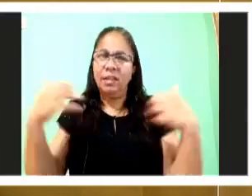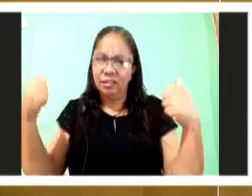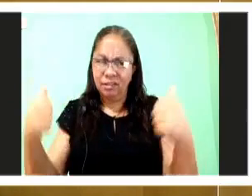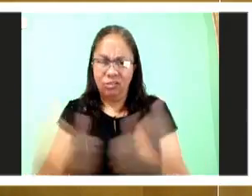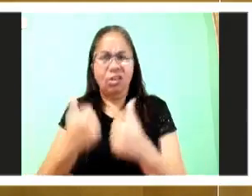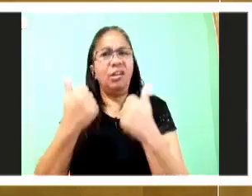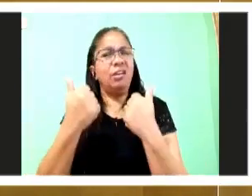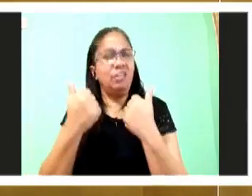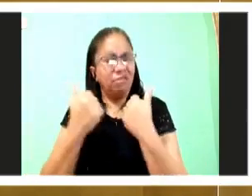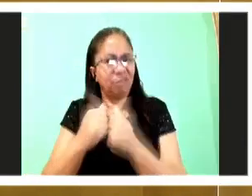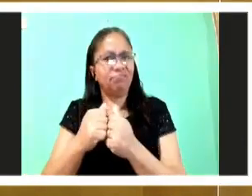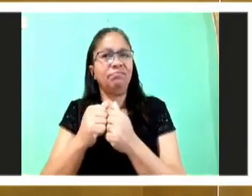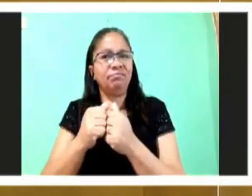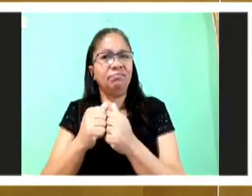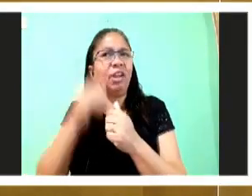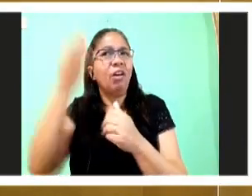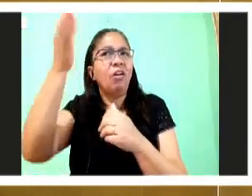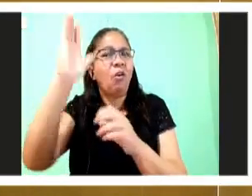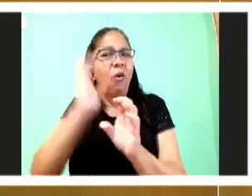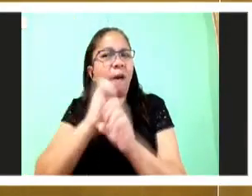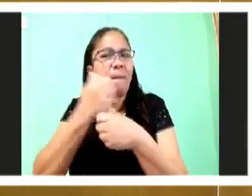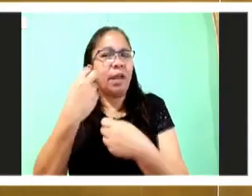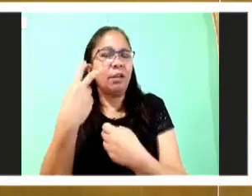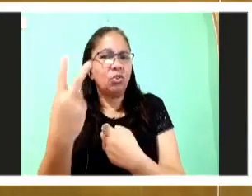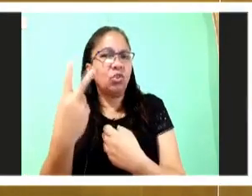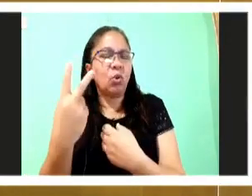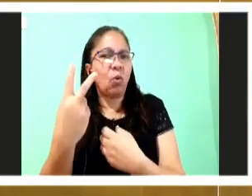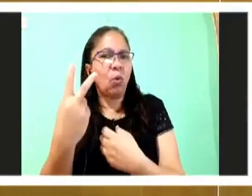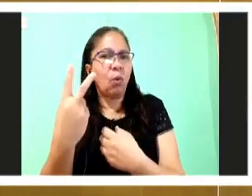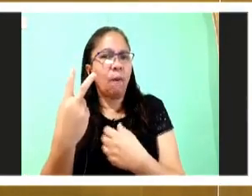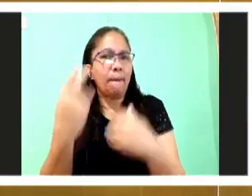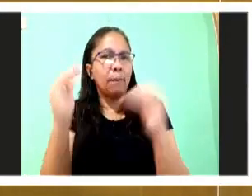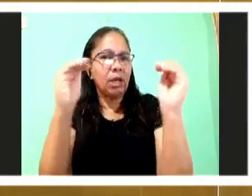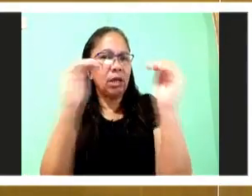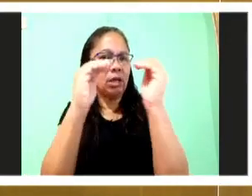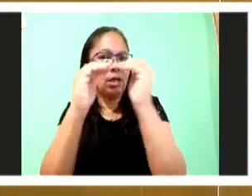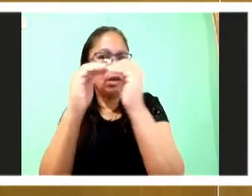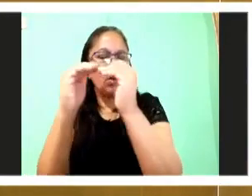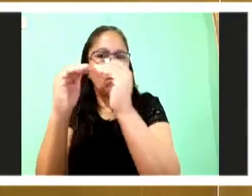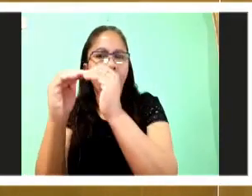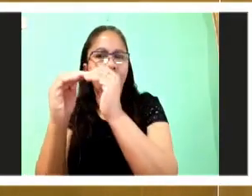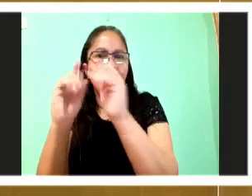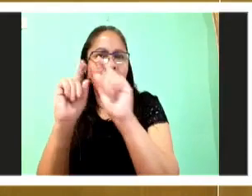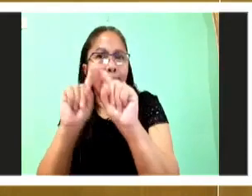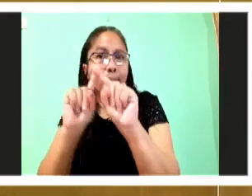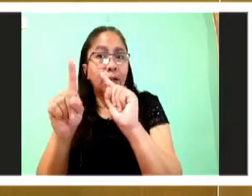God creates the two equal but different.